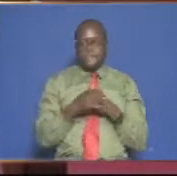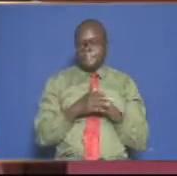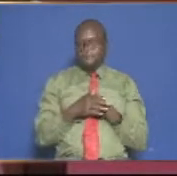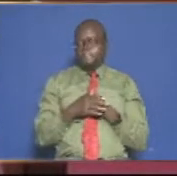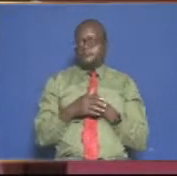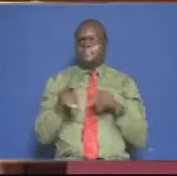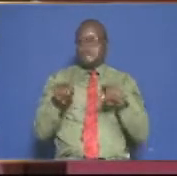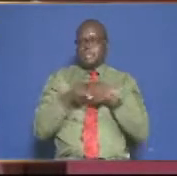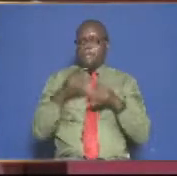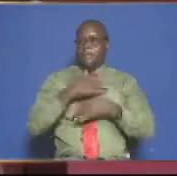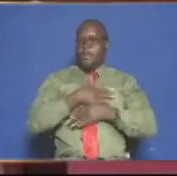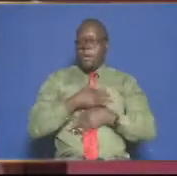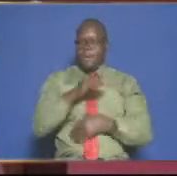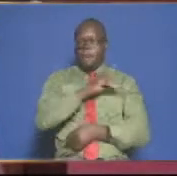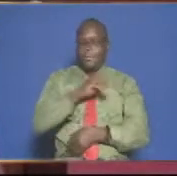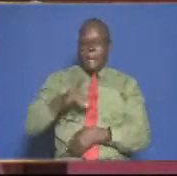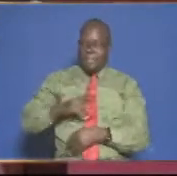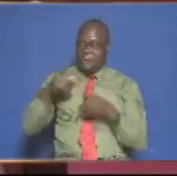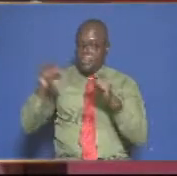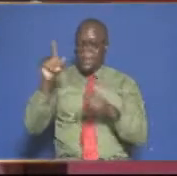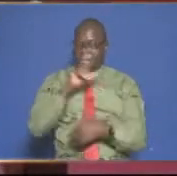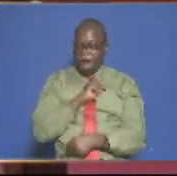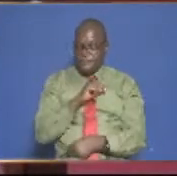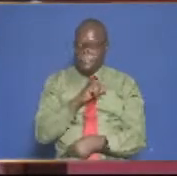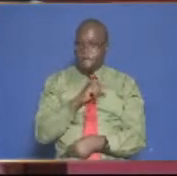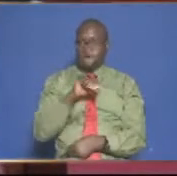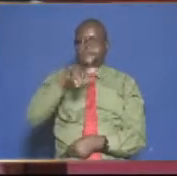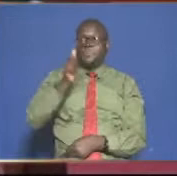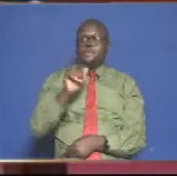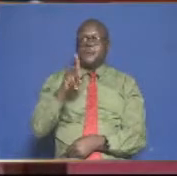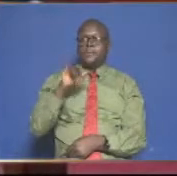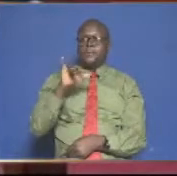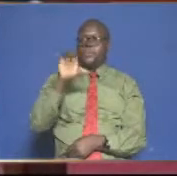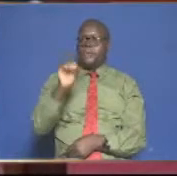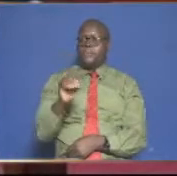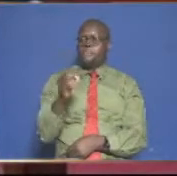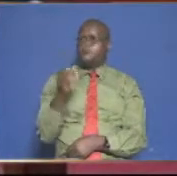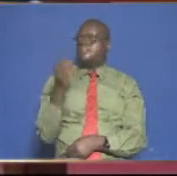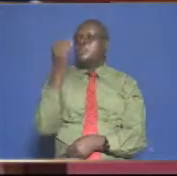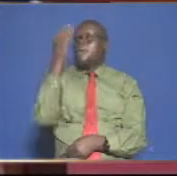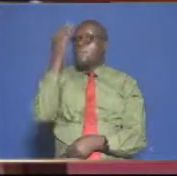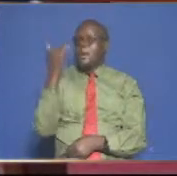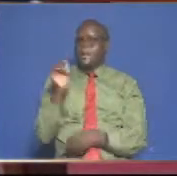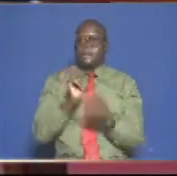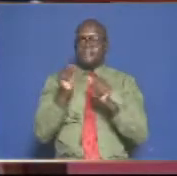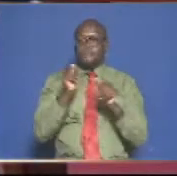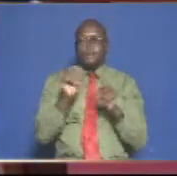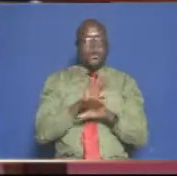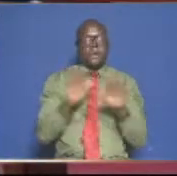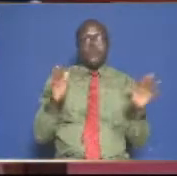the only body speaker said, Mr. Speaker, Jakoyo will tell you that the reason you're going to sports is not that you're going to be a good player or you're going